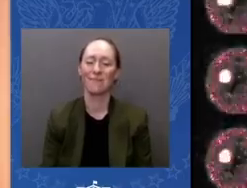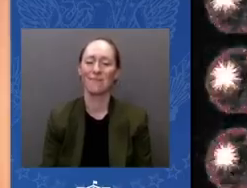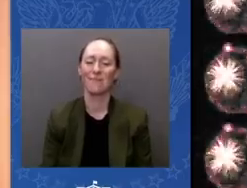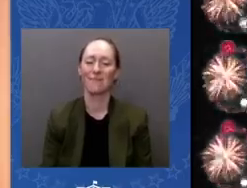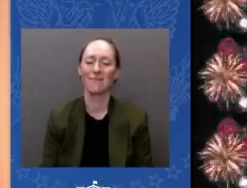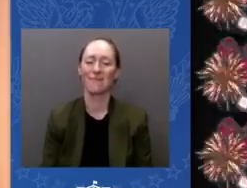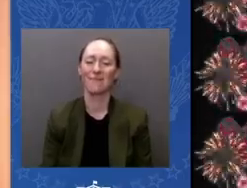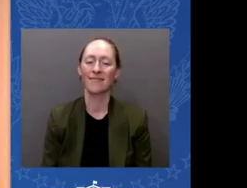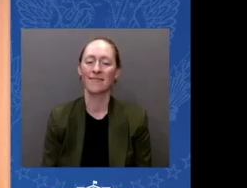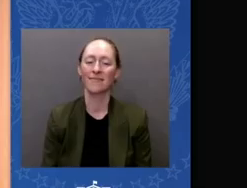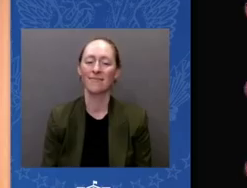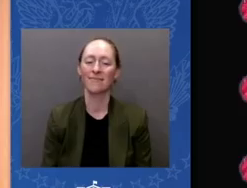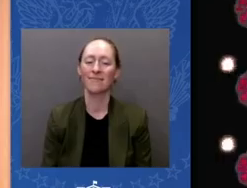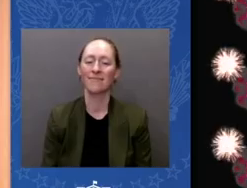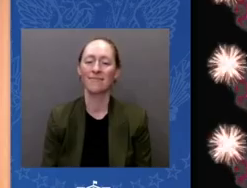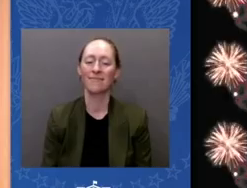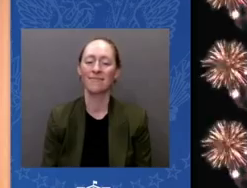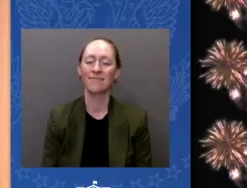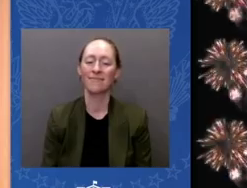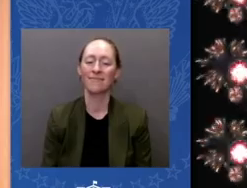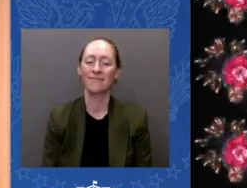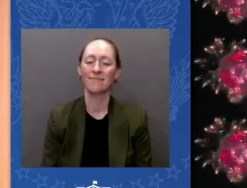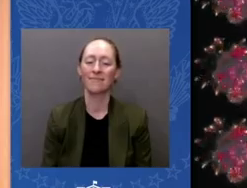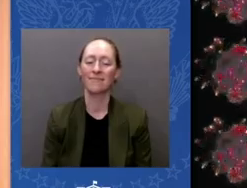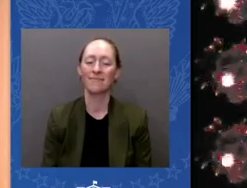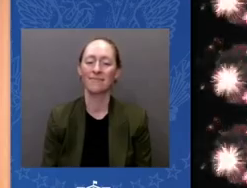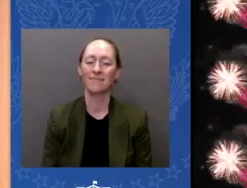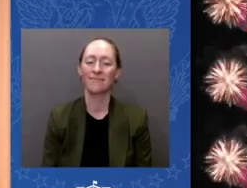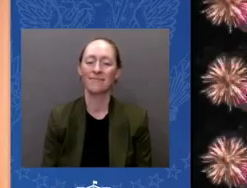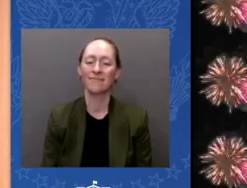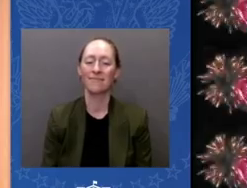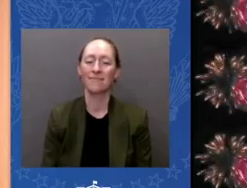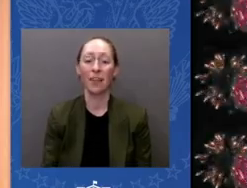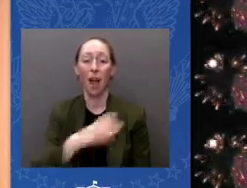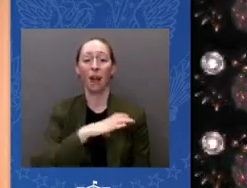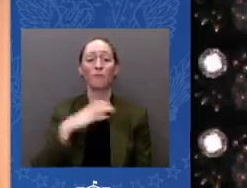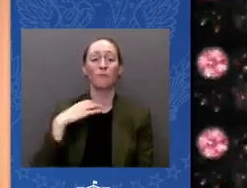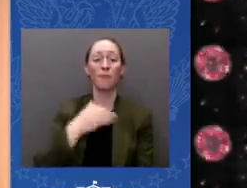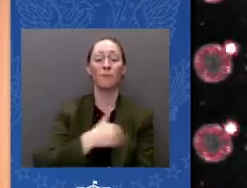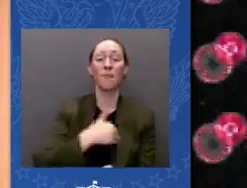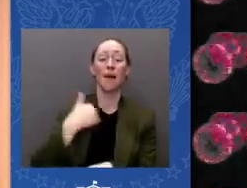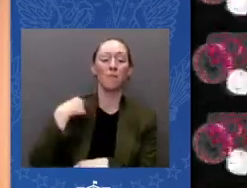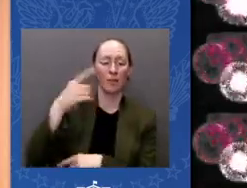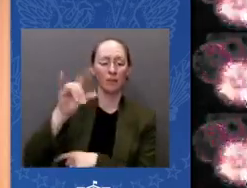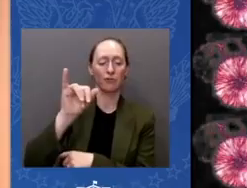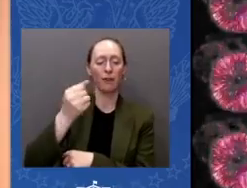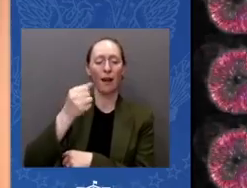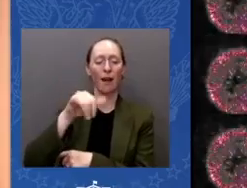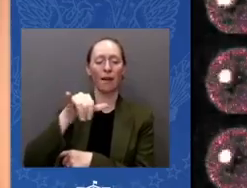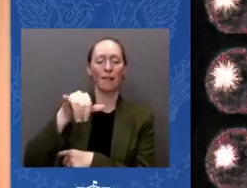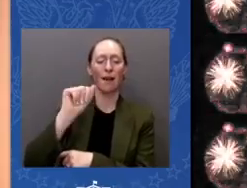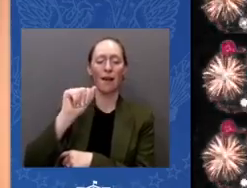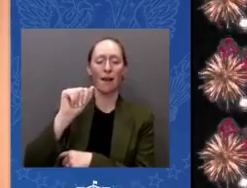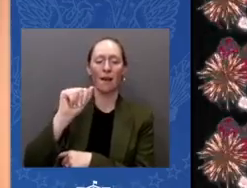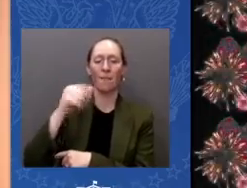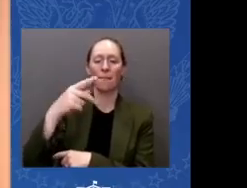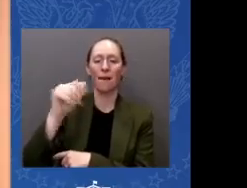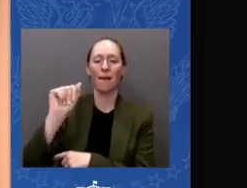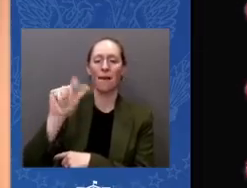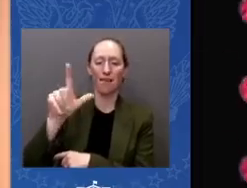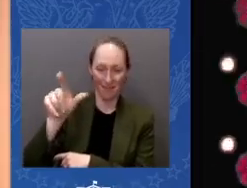Jayapal and Ami Barra wanted to be here, but they're also two great leaders who couldn't be here though